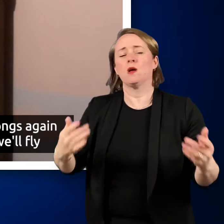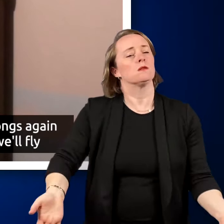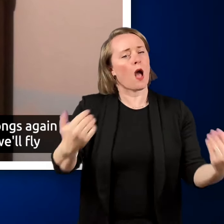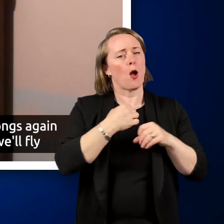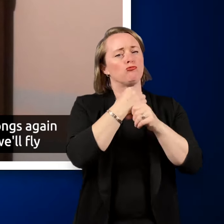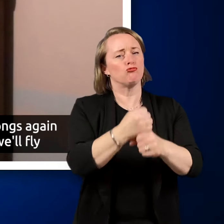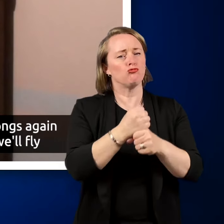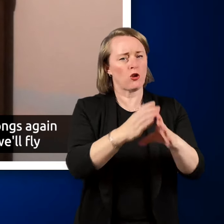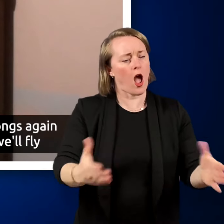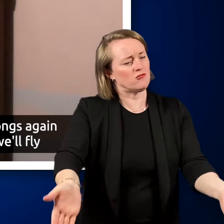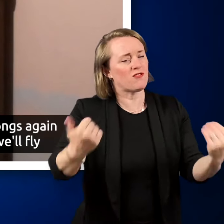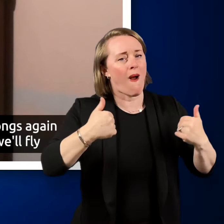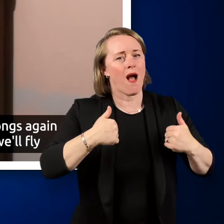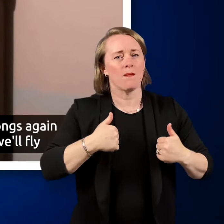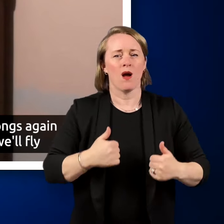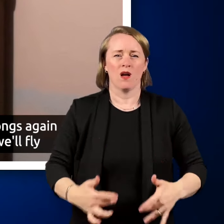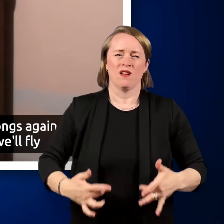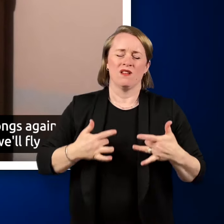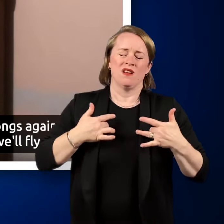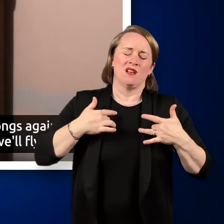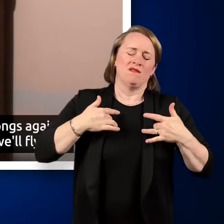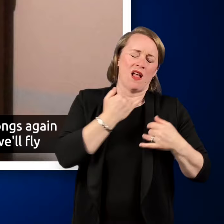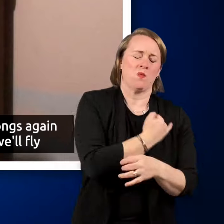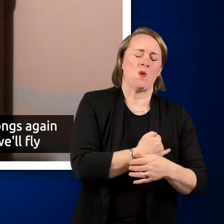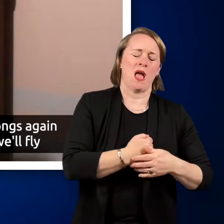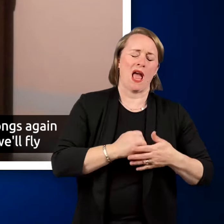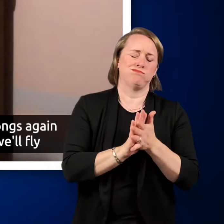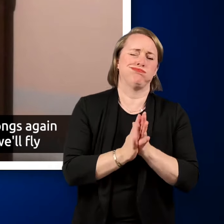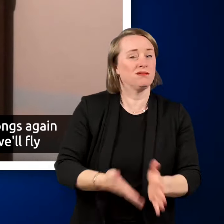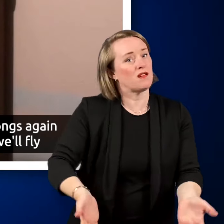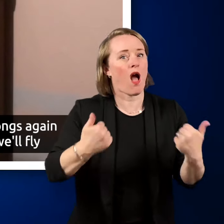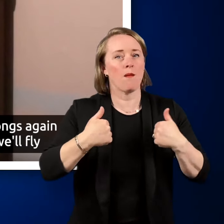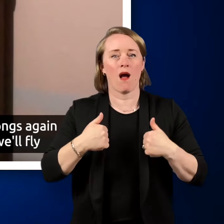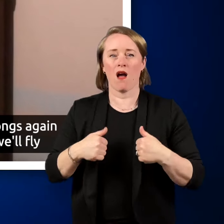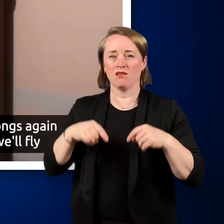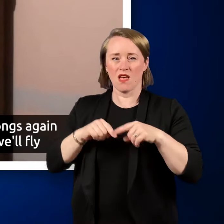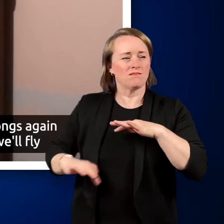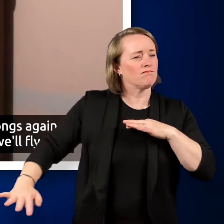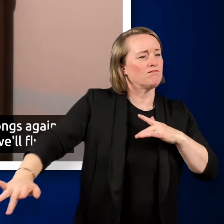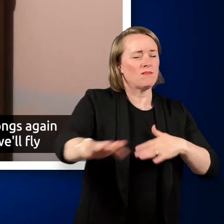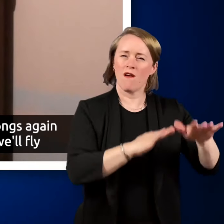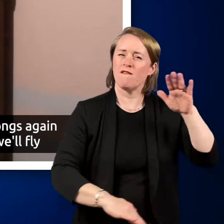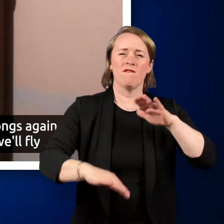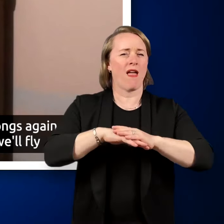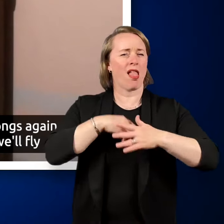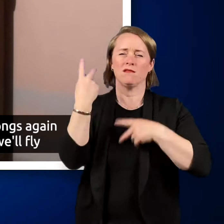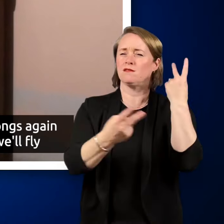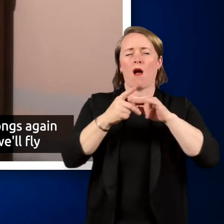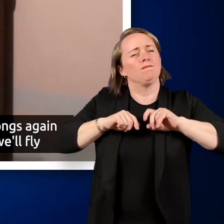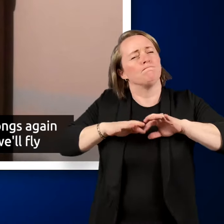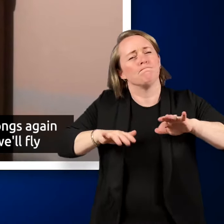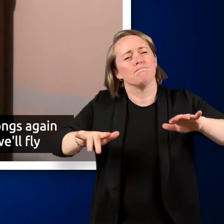Rise up, church, with broken wings, fill this place with songs